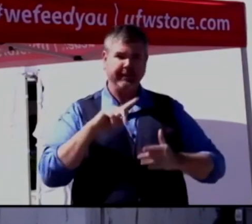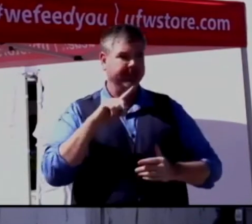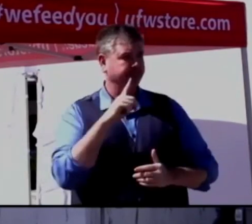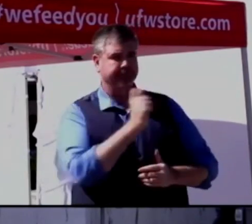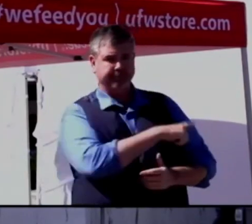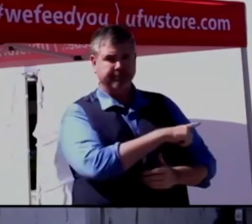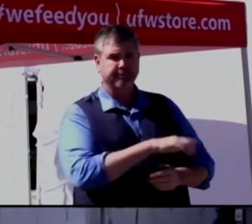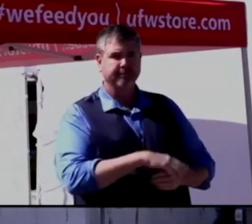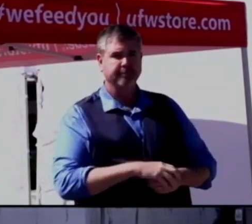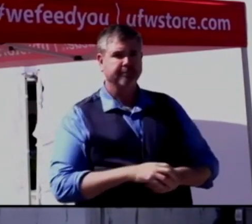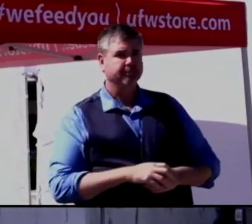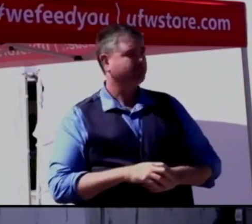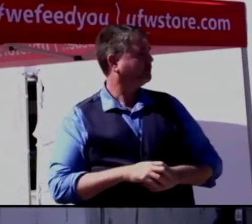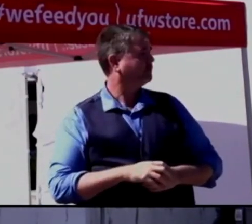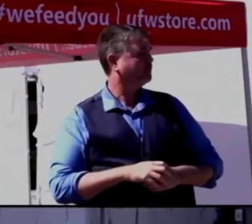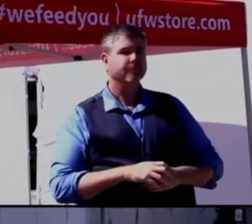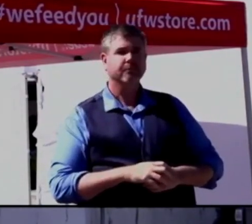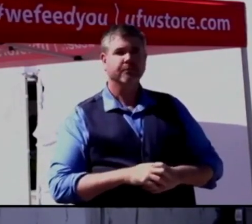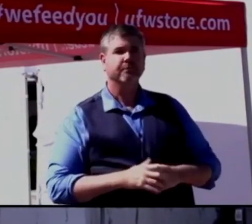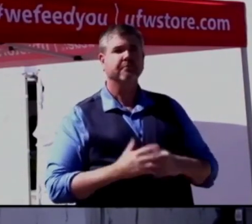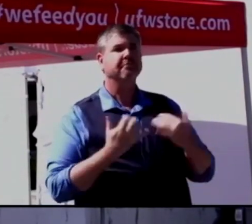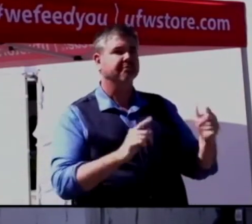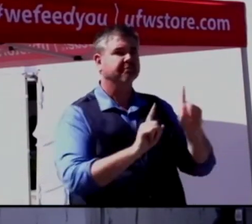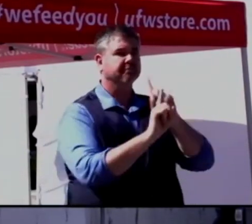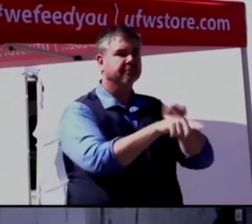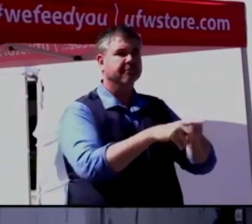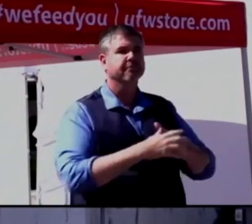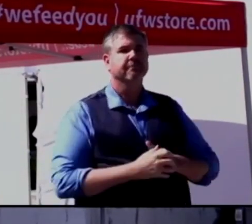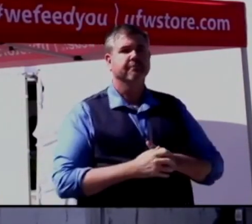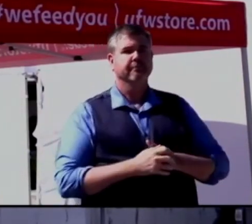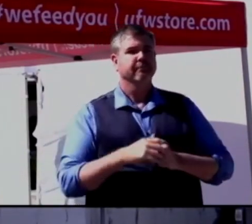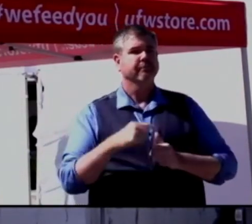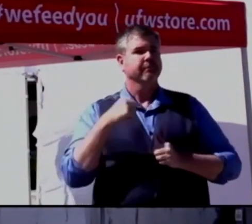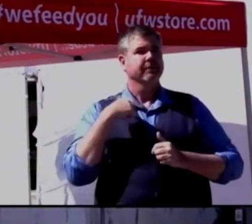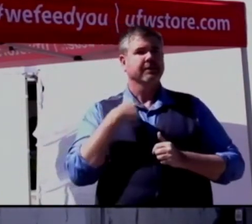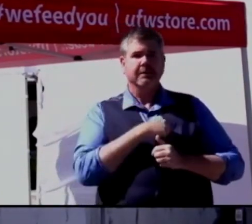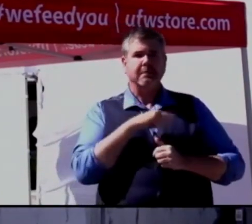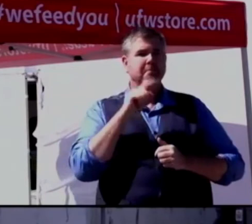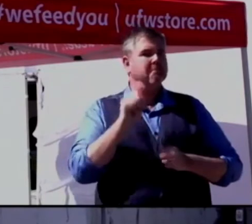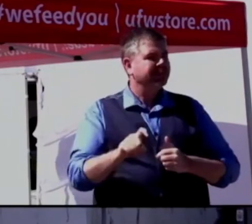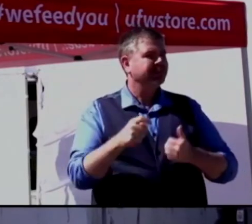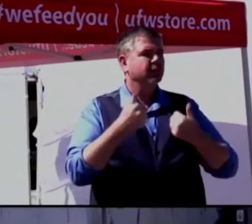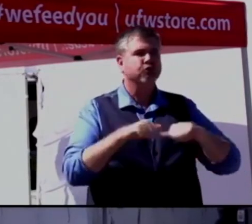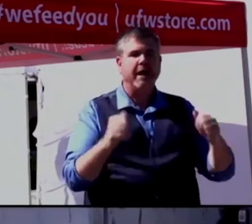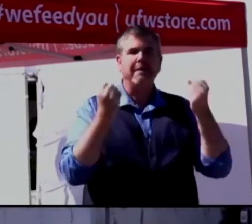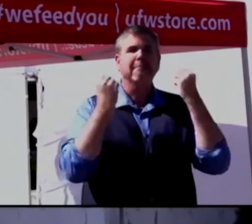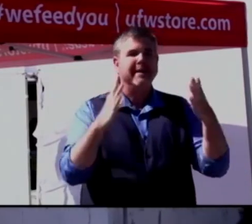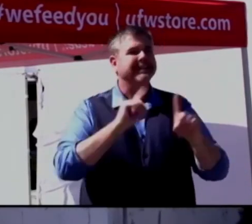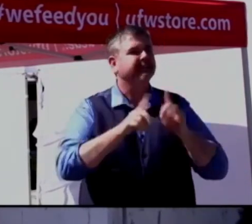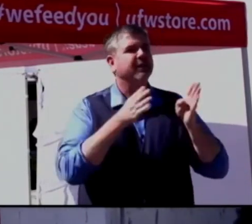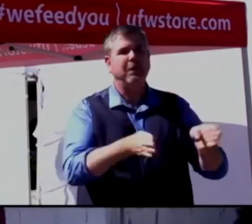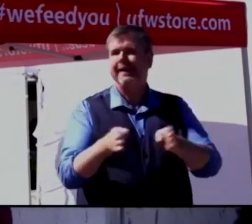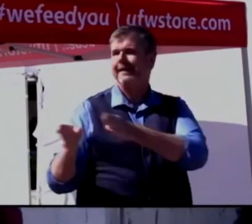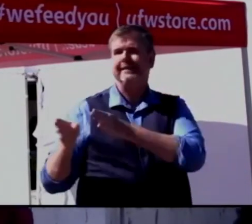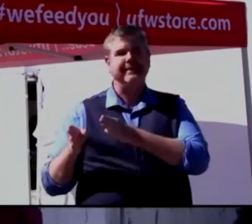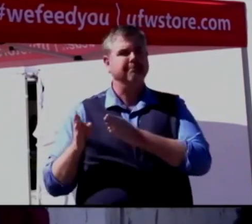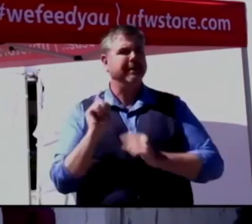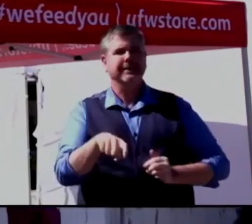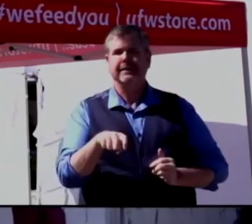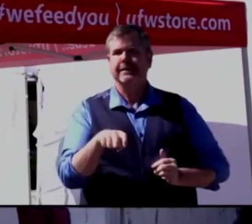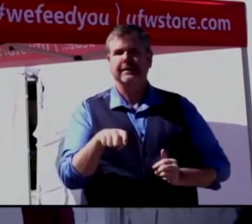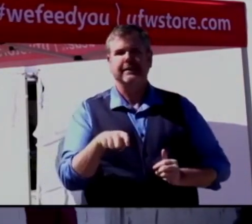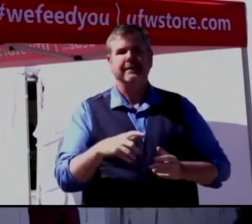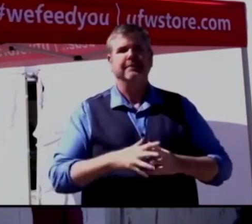I think that what we need to do is we need to try many different ways to reach communities, such as the